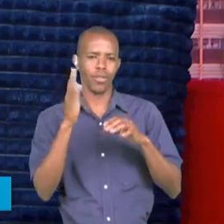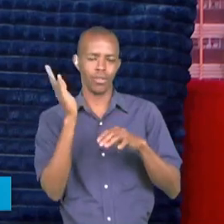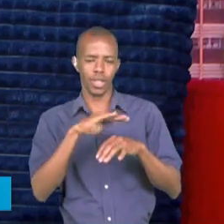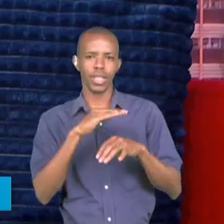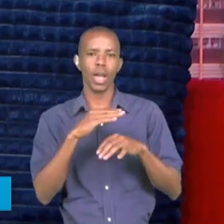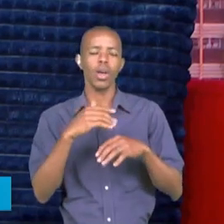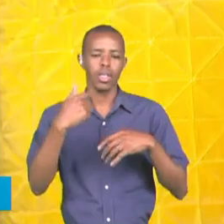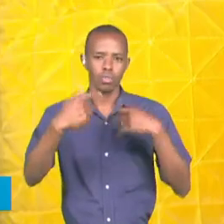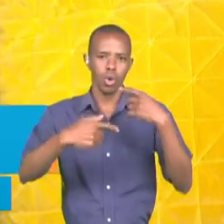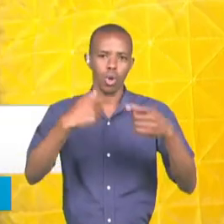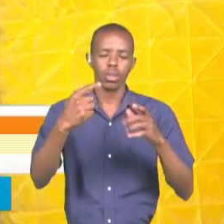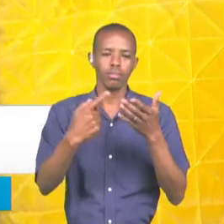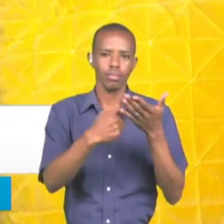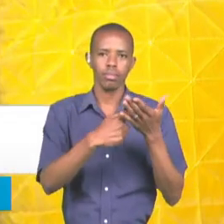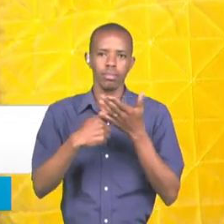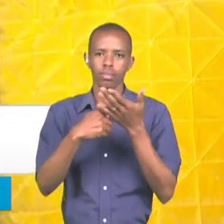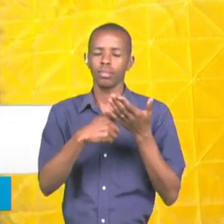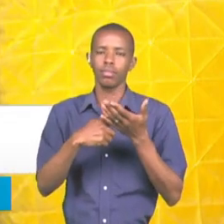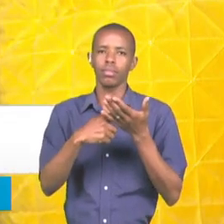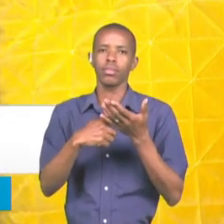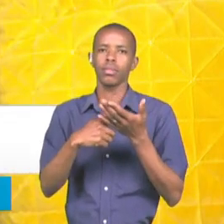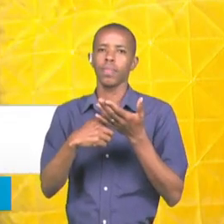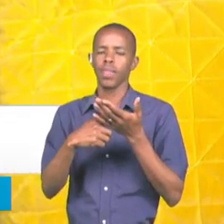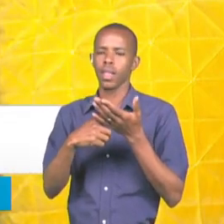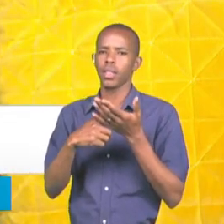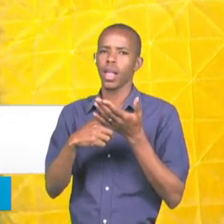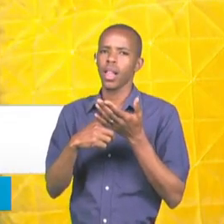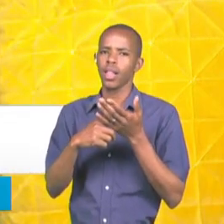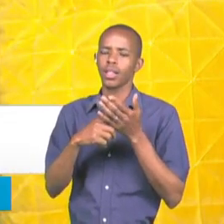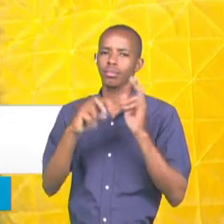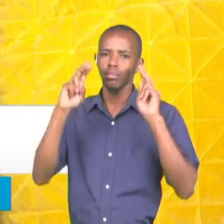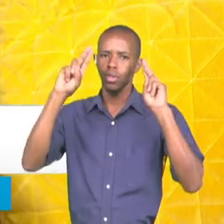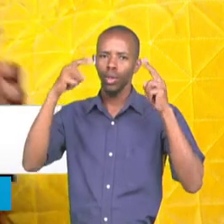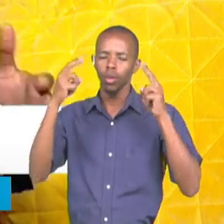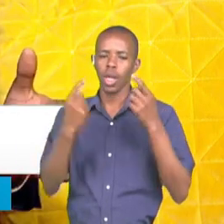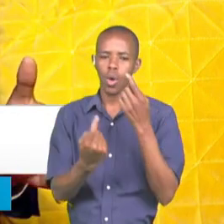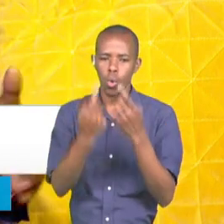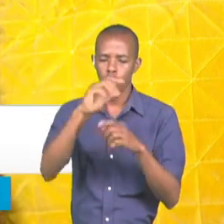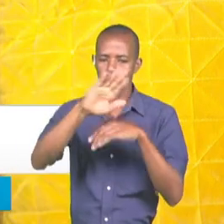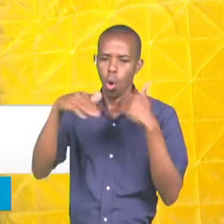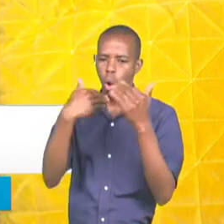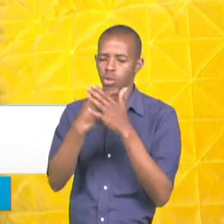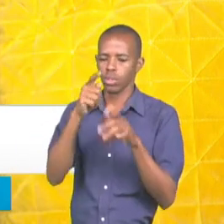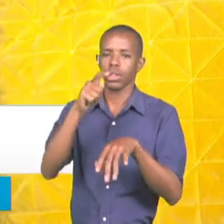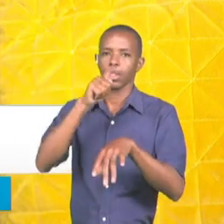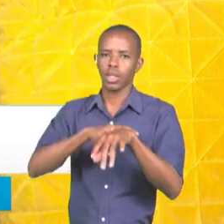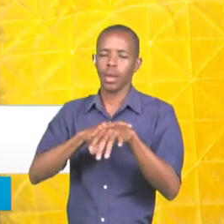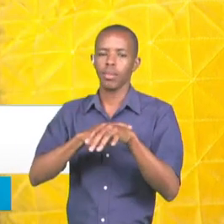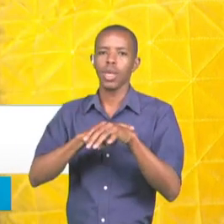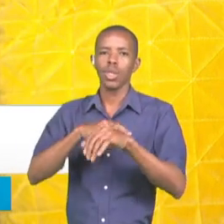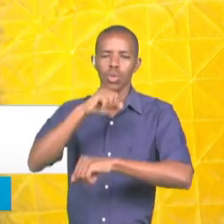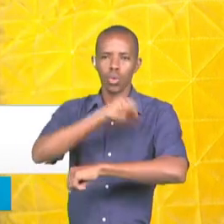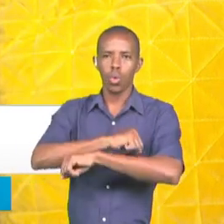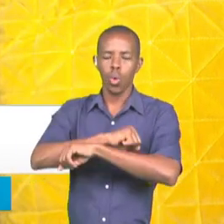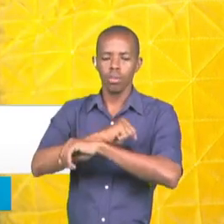on with this conversation, there's that aspect of, you know, at the end of the day, you've been cooking for all this time and, you know, you went to school. Your parents